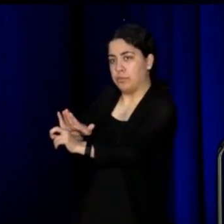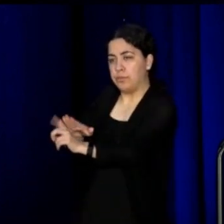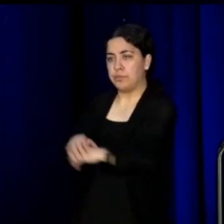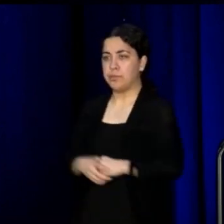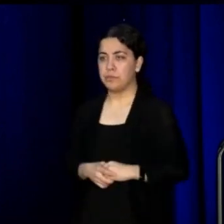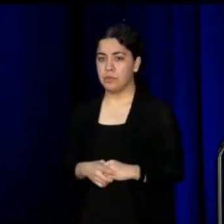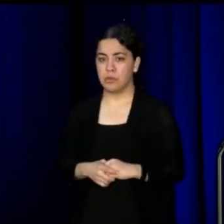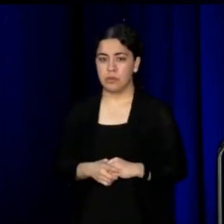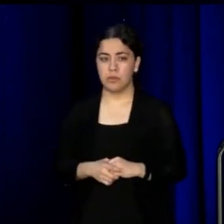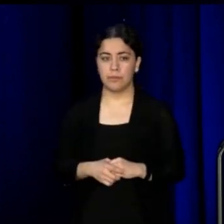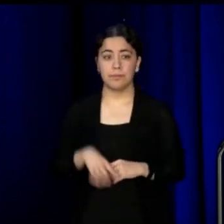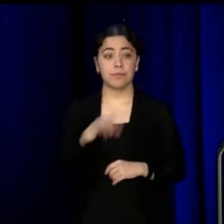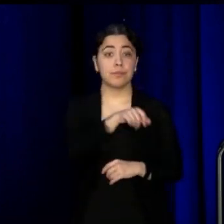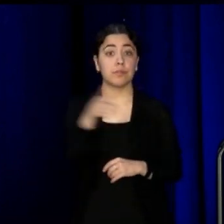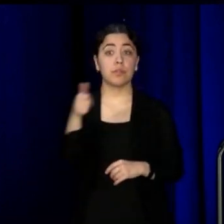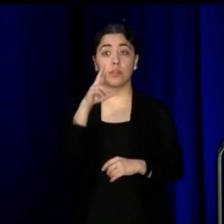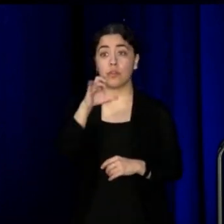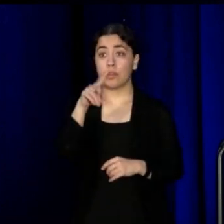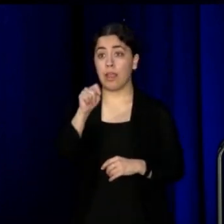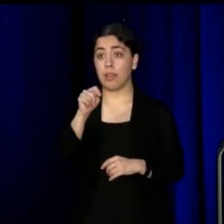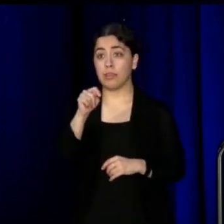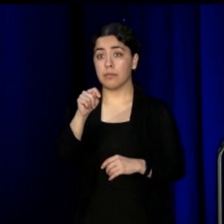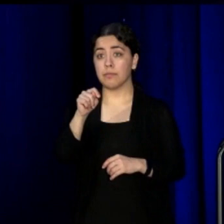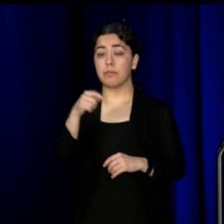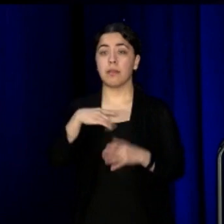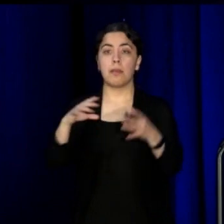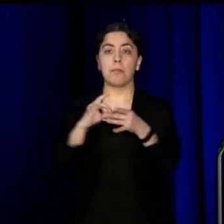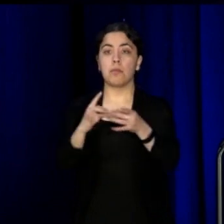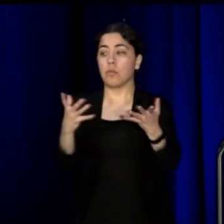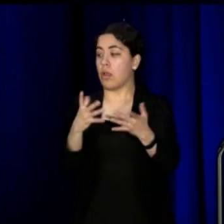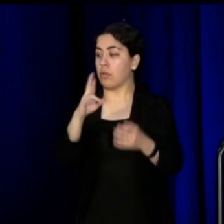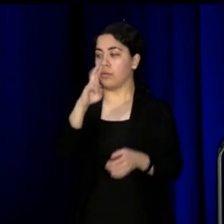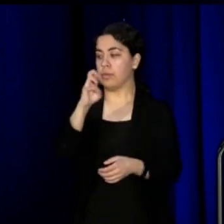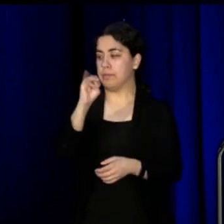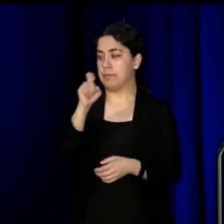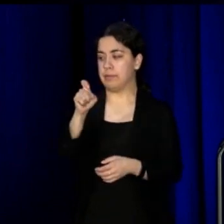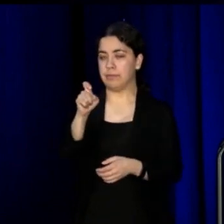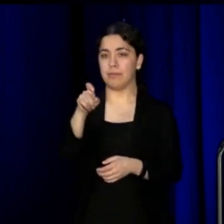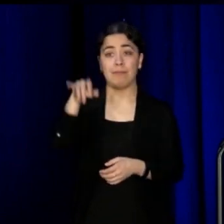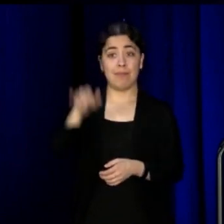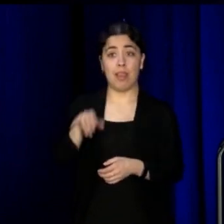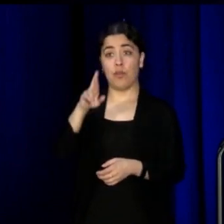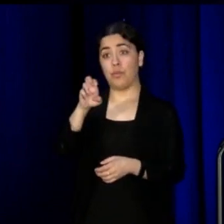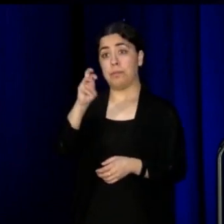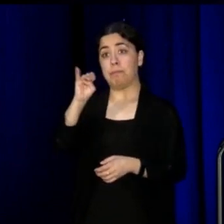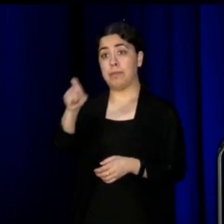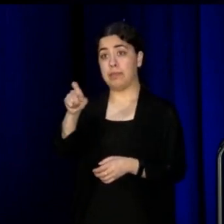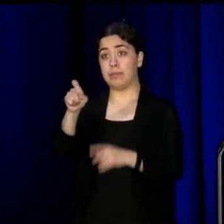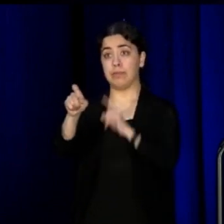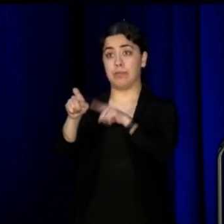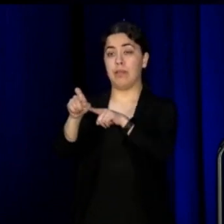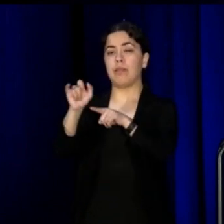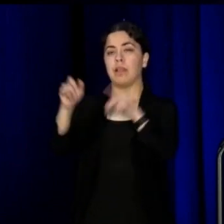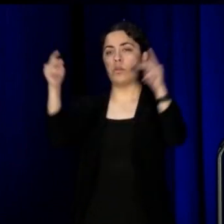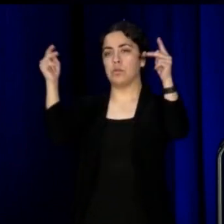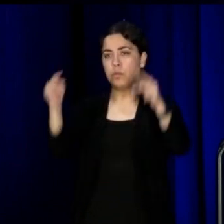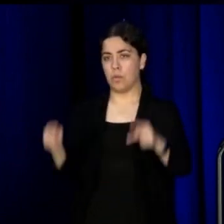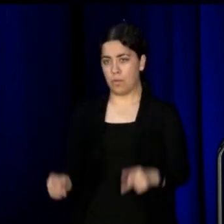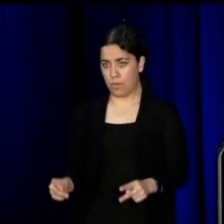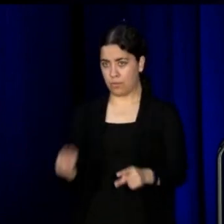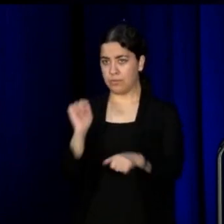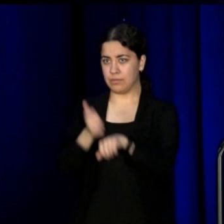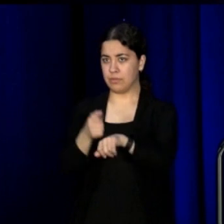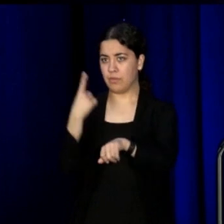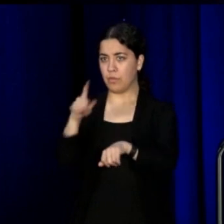The other React-based framework that I was planning to mention is Remix. This is code that was created for